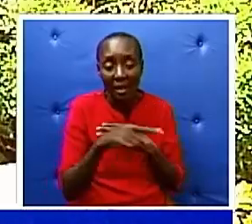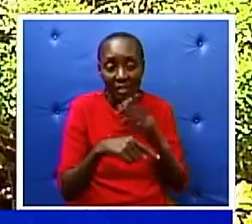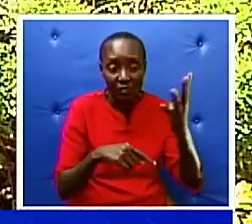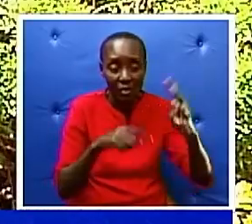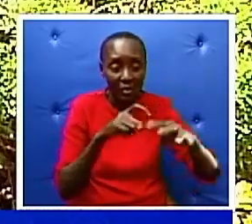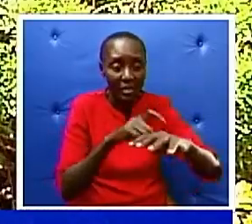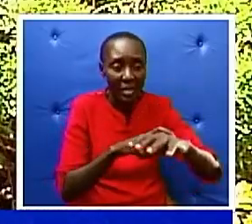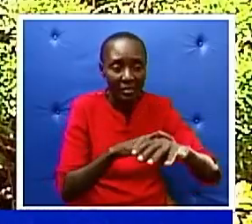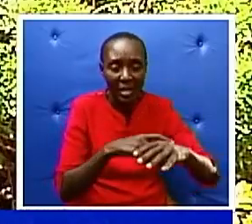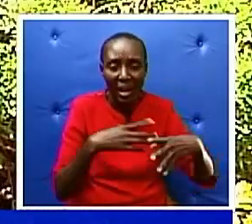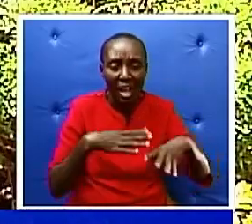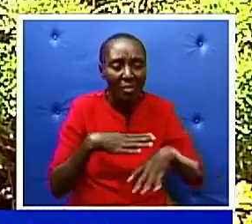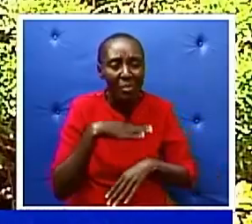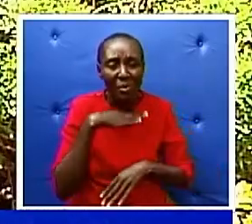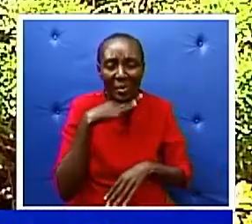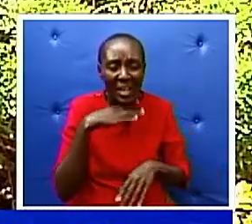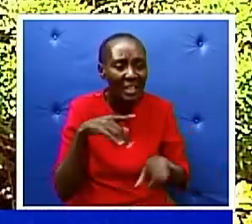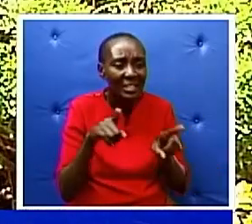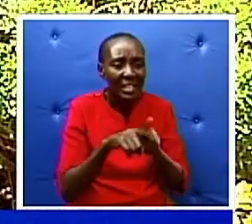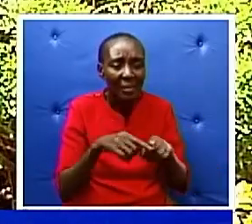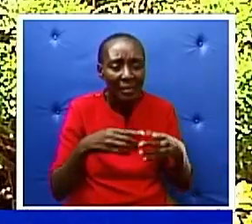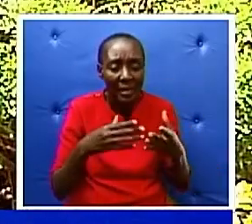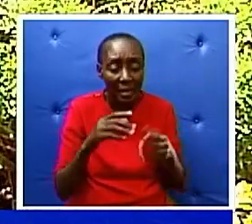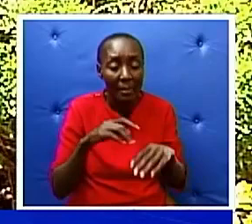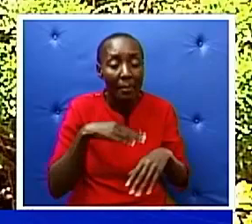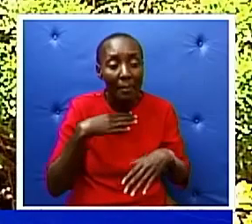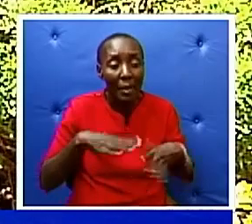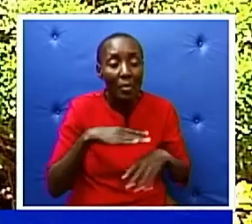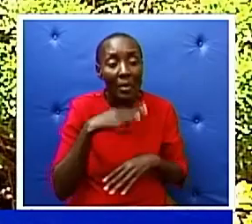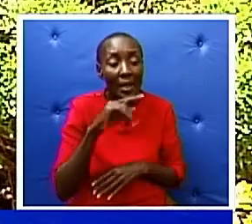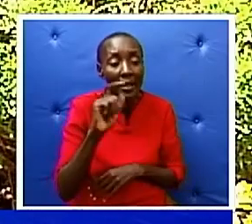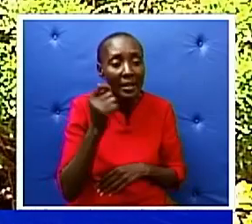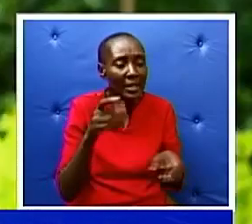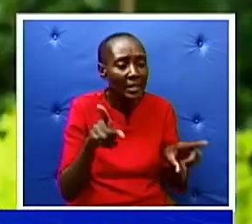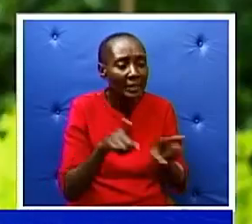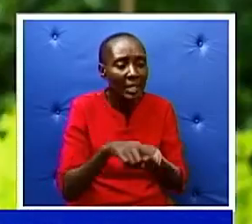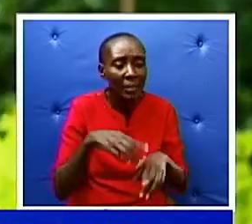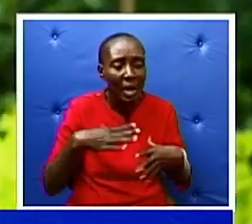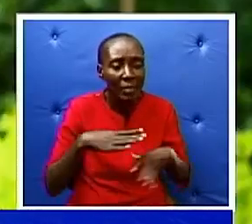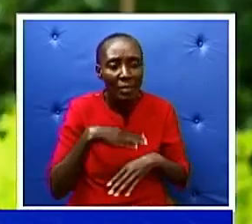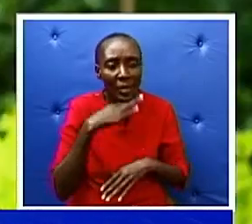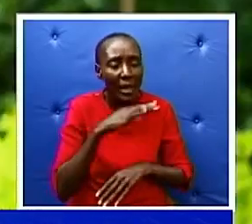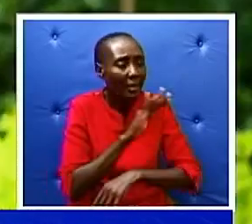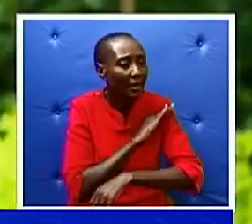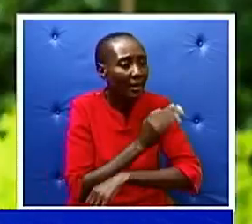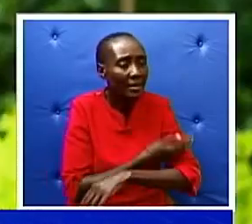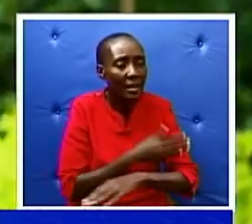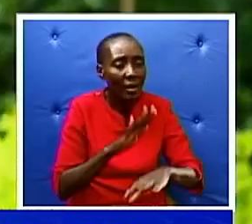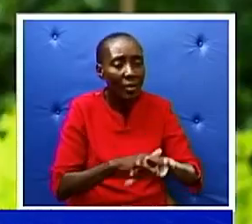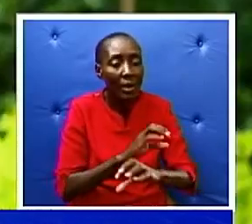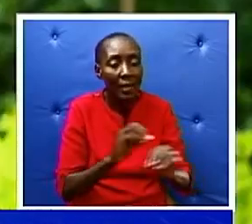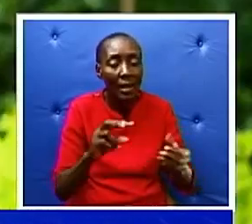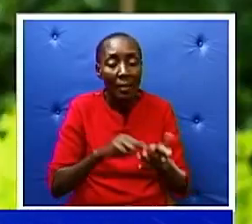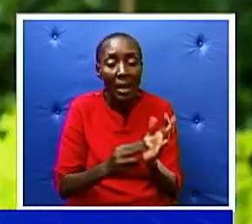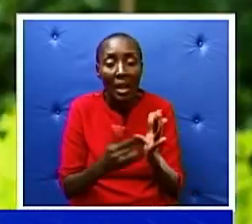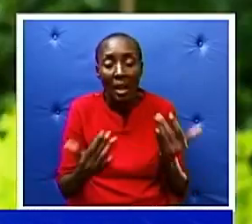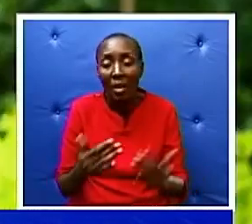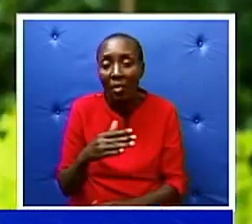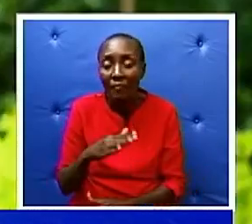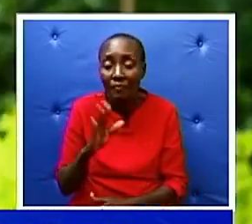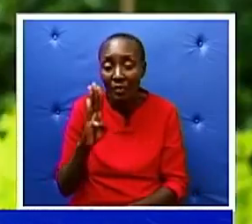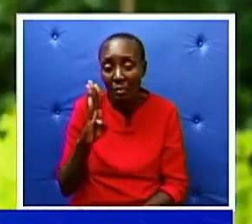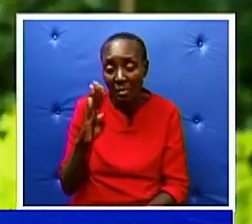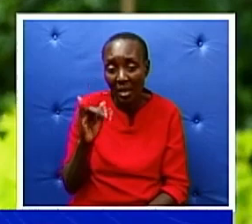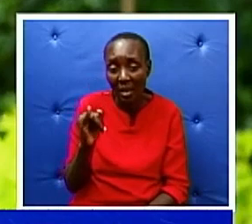same number as people dying in Nigeria. True. Yeah. So is now BBI in a moral dilemma? Because in as much as we